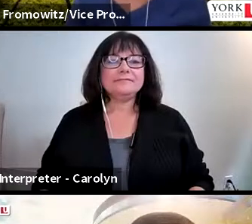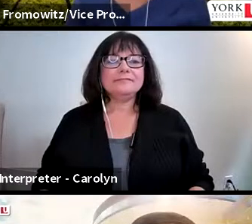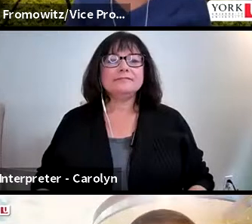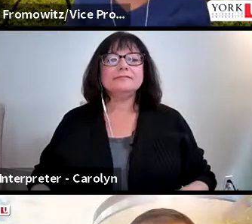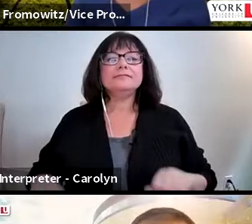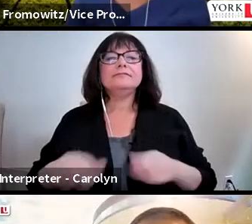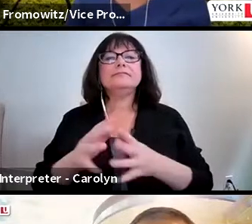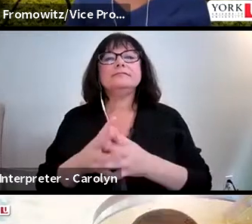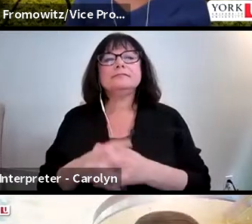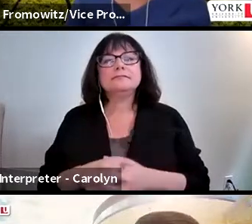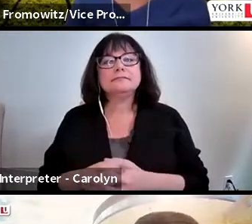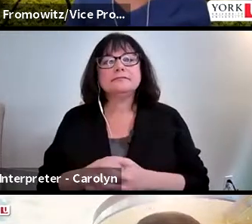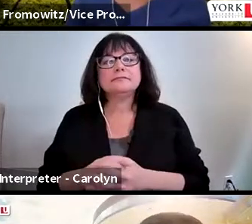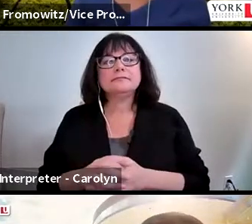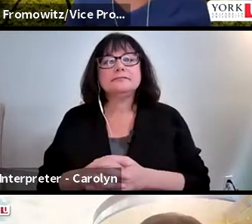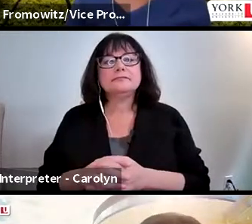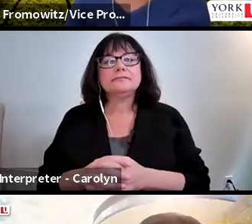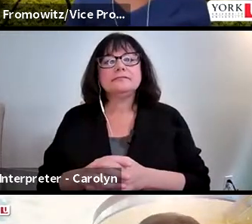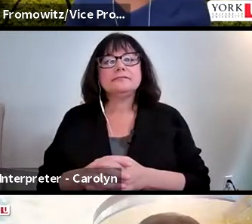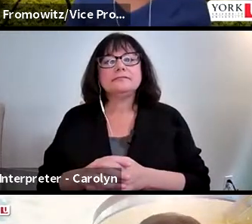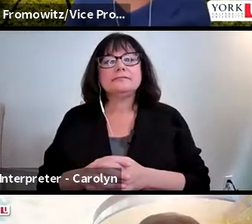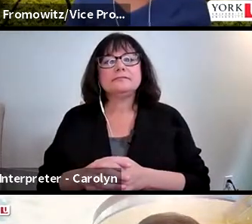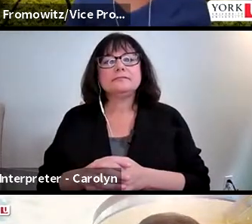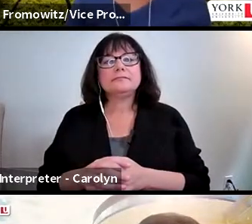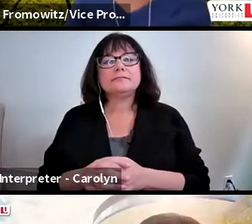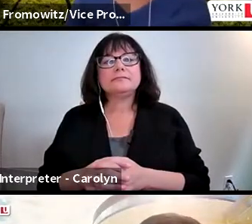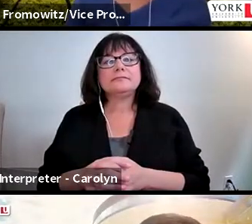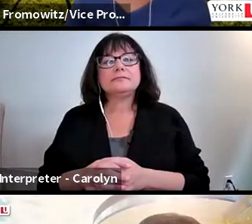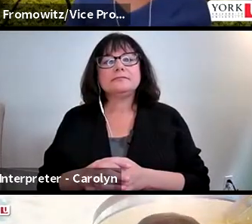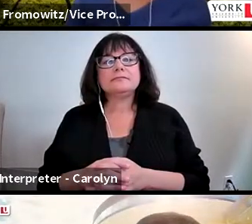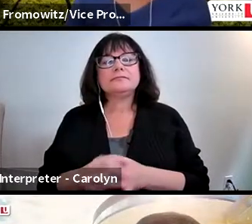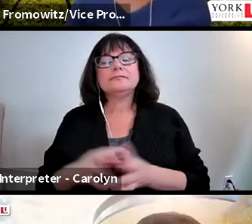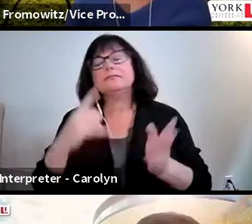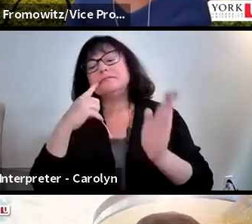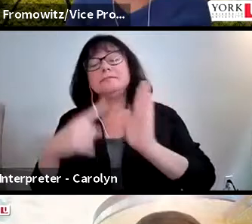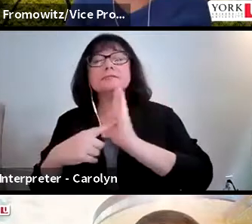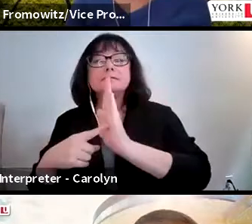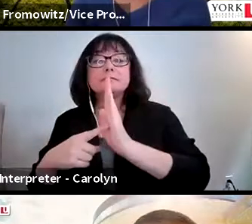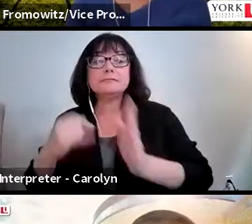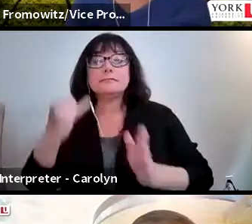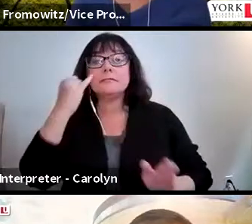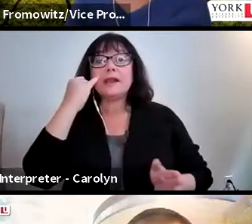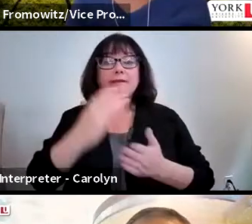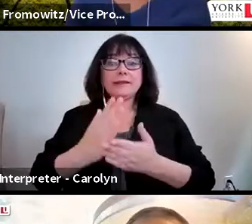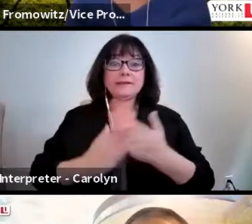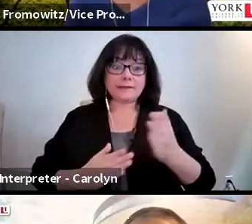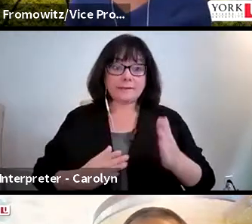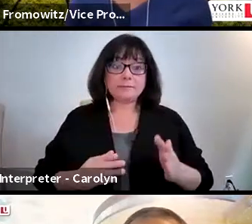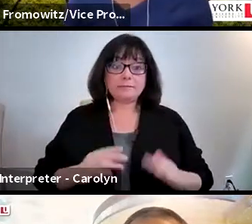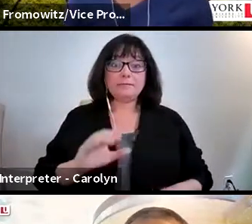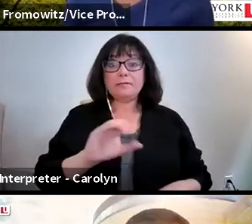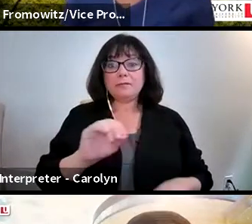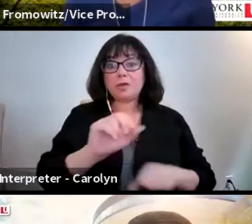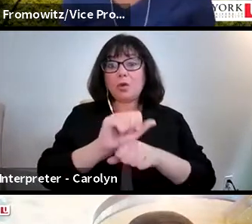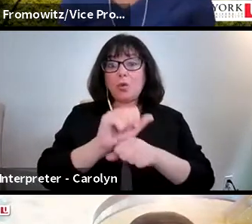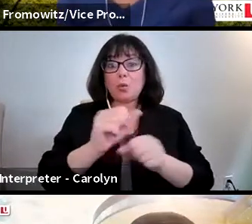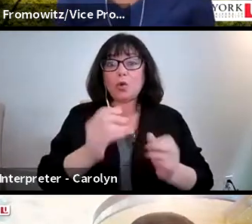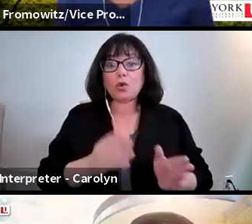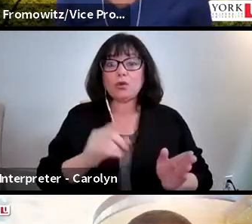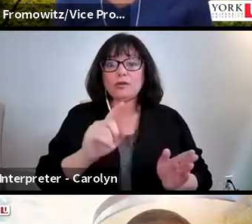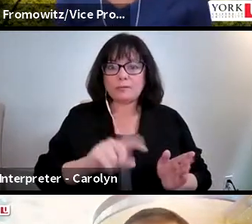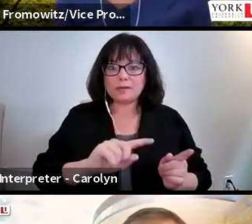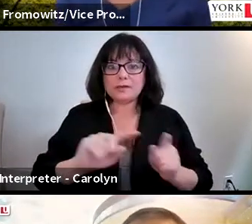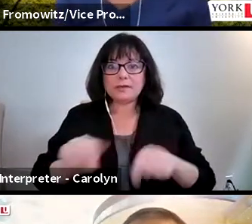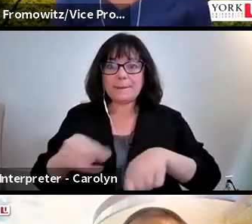If individual colleagues, for example, need access to the campus for whatever reason, that's going to be able to be done online. So